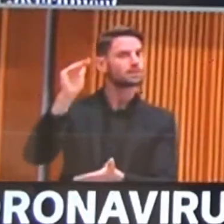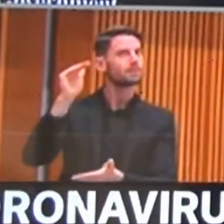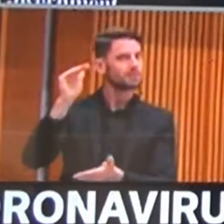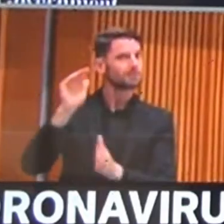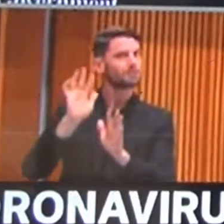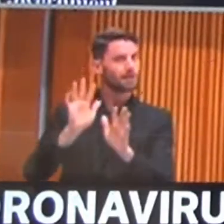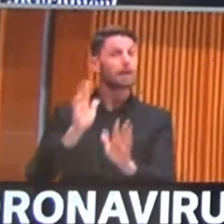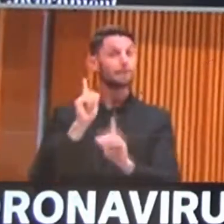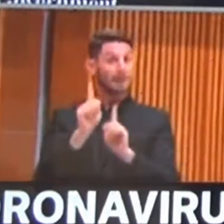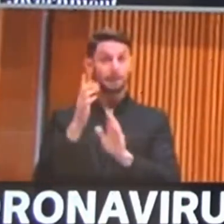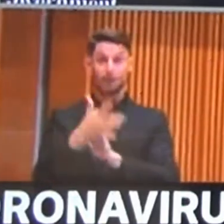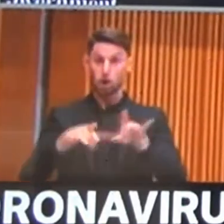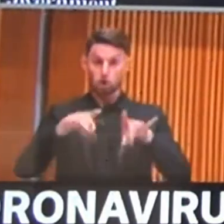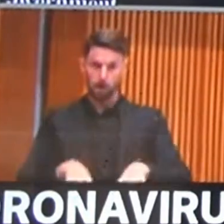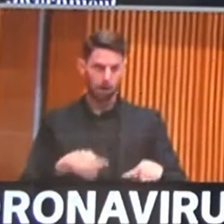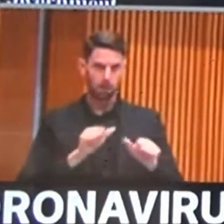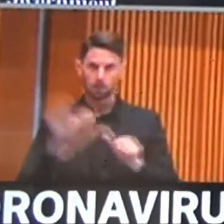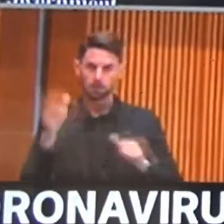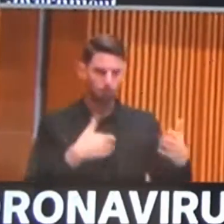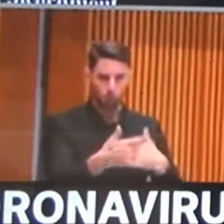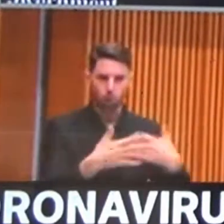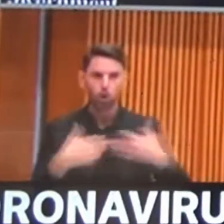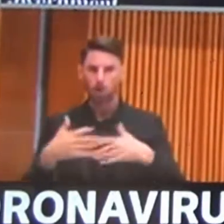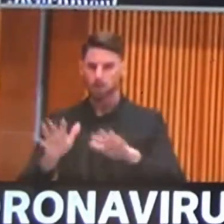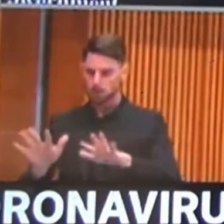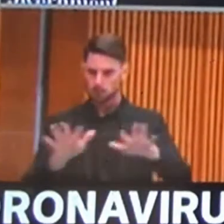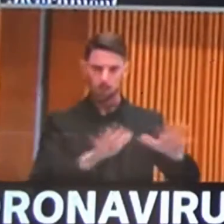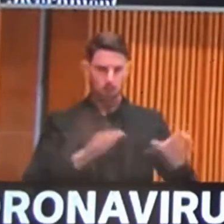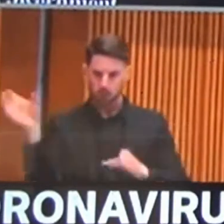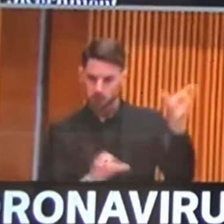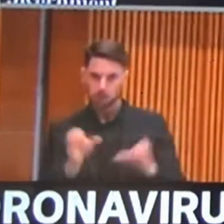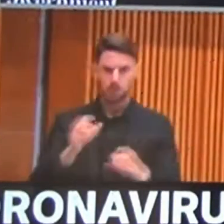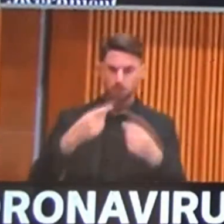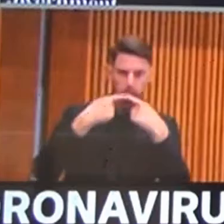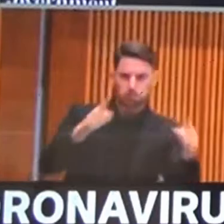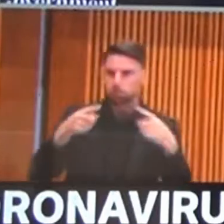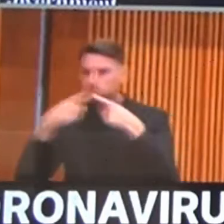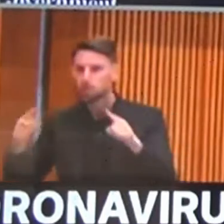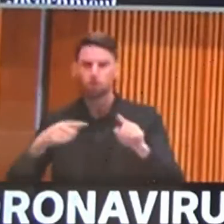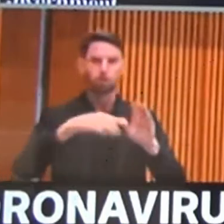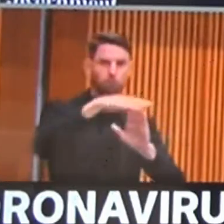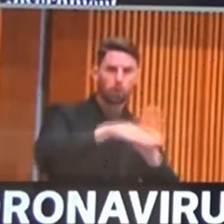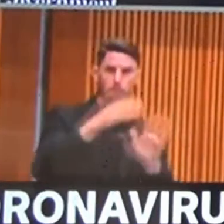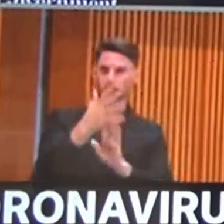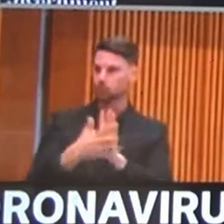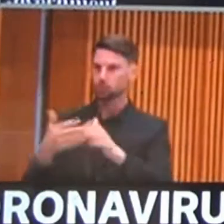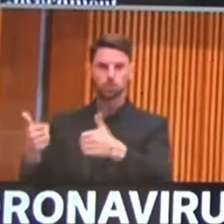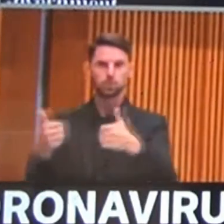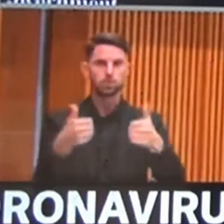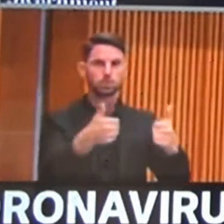are consolidating in terms of flattening the curve. We're not there yet. We're not there until we